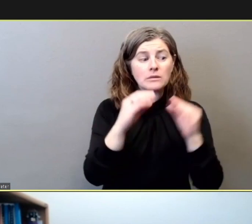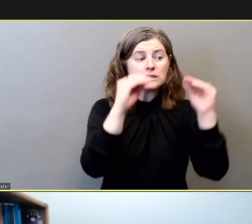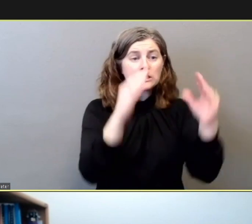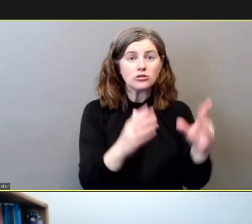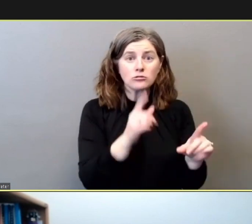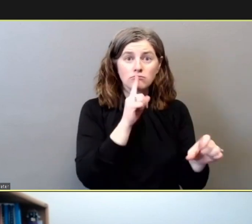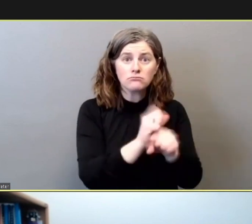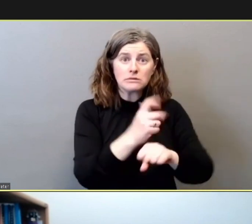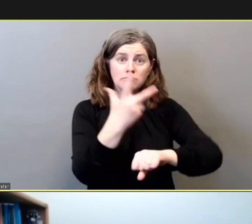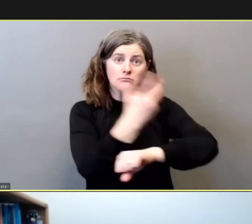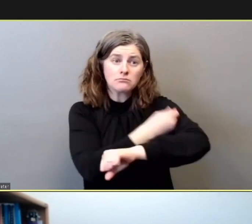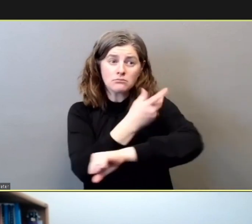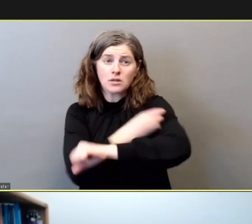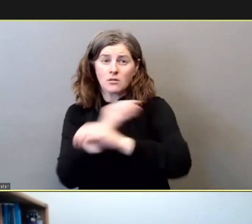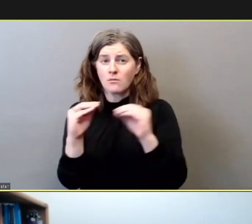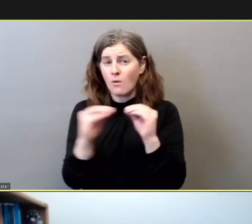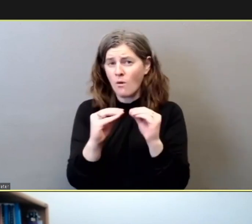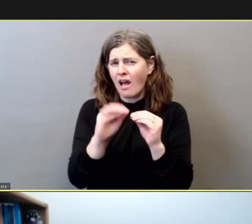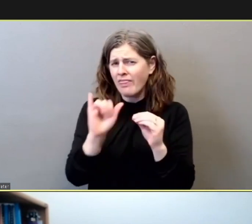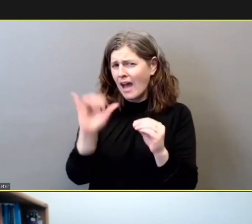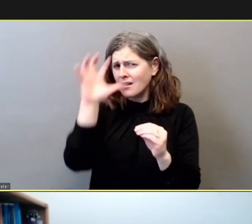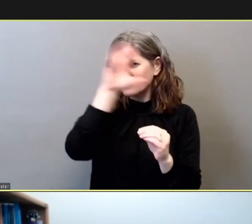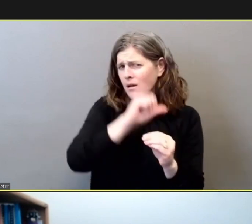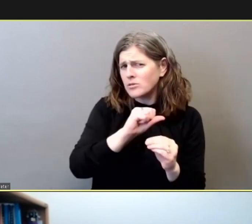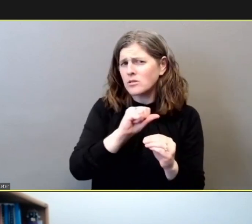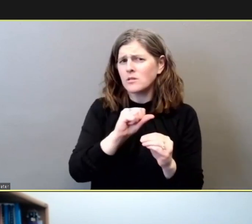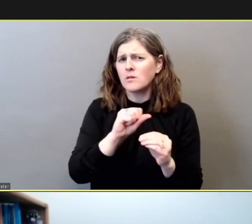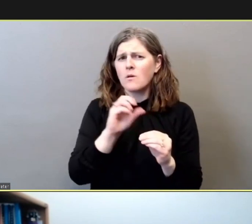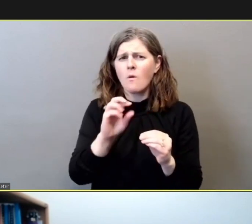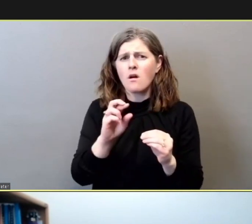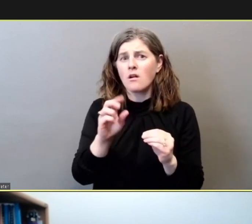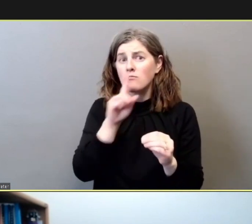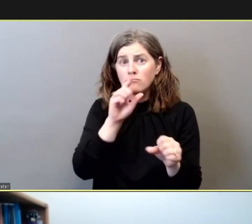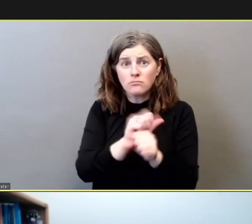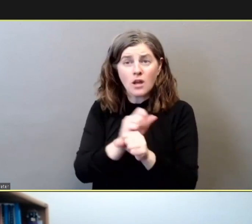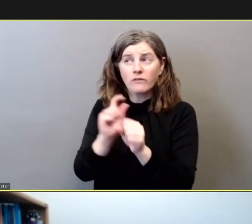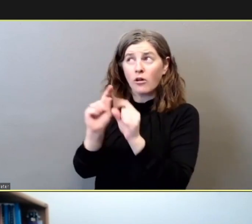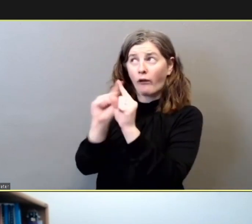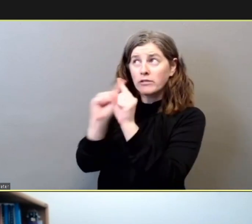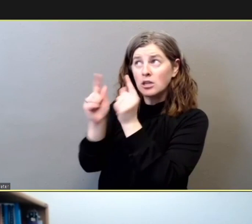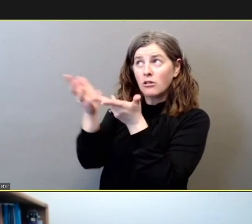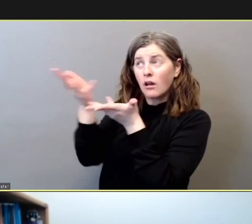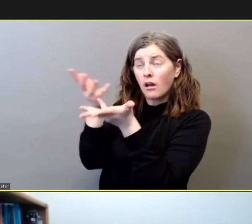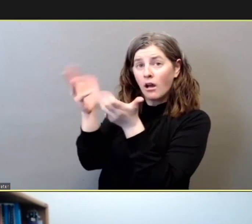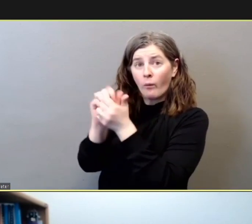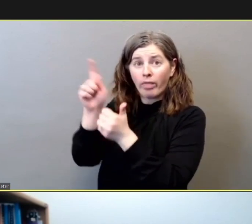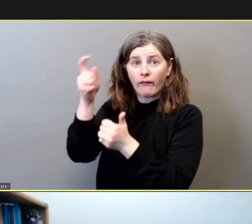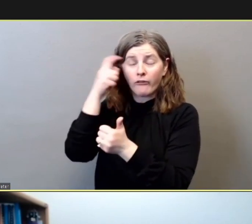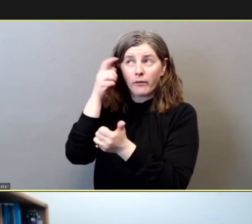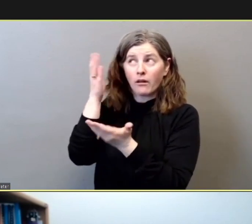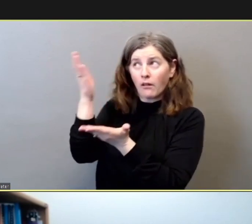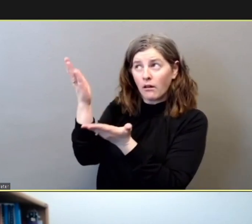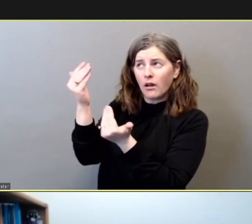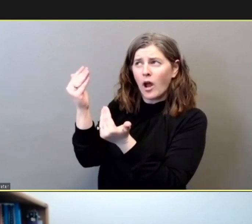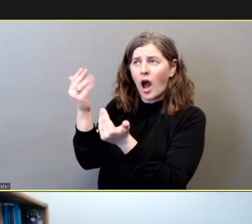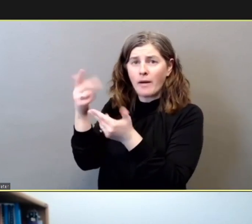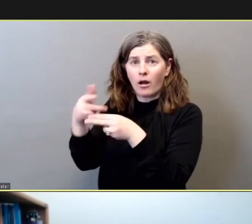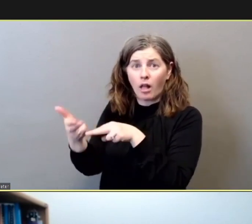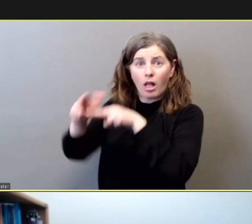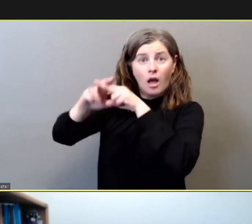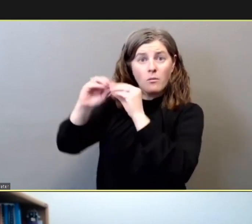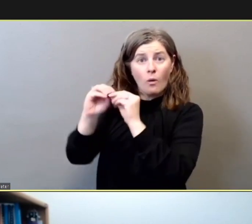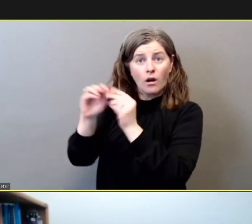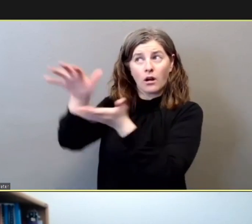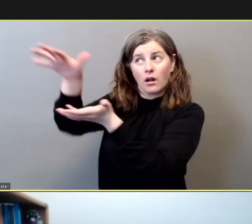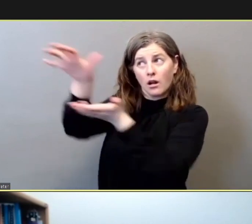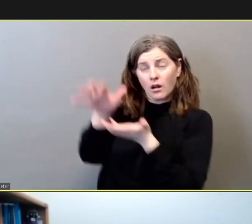phase. Is that an assumption, or have you all had conversations with the federal government about boosting supplies so that